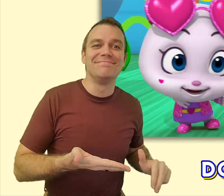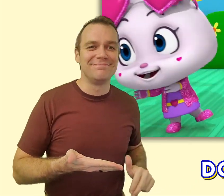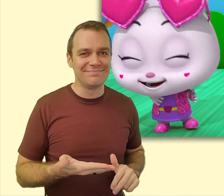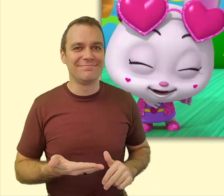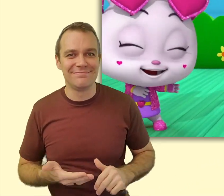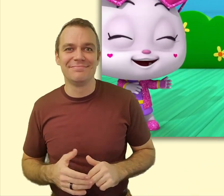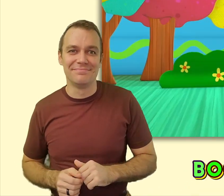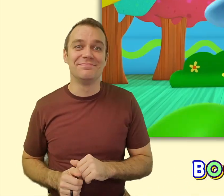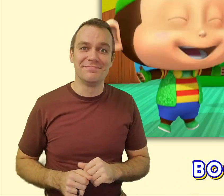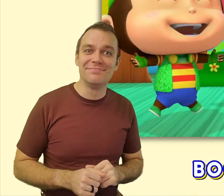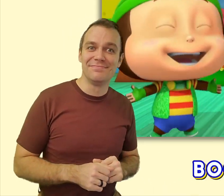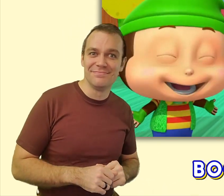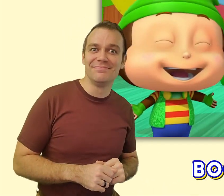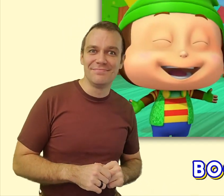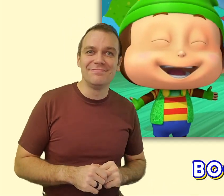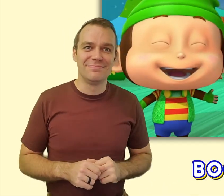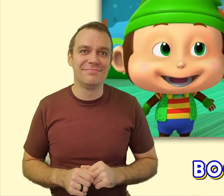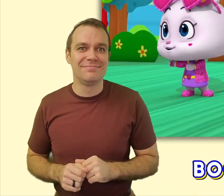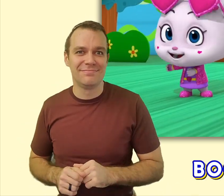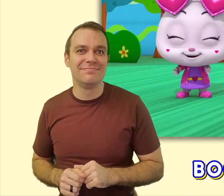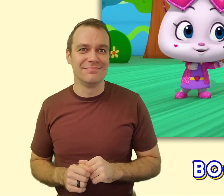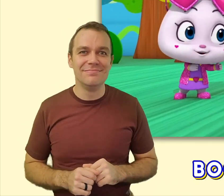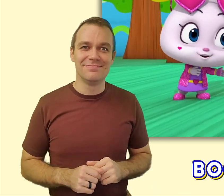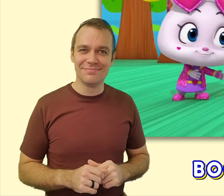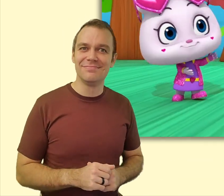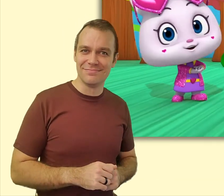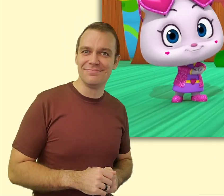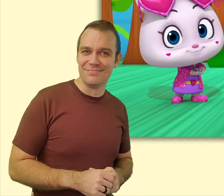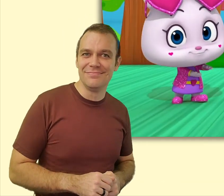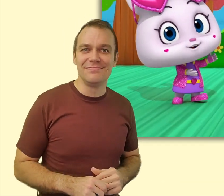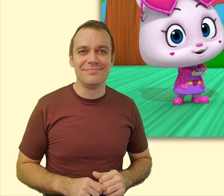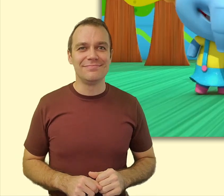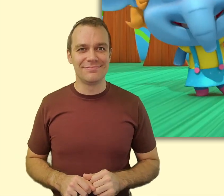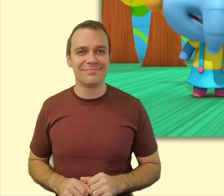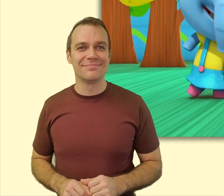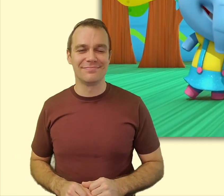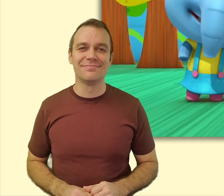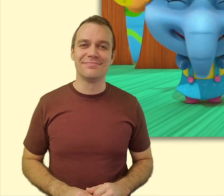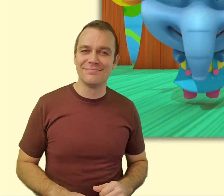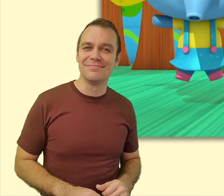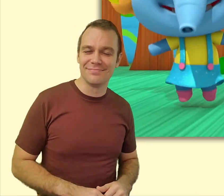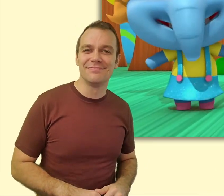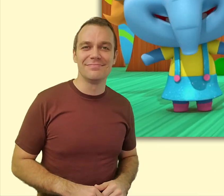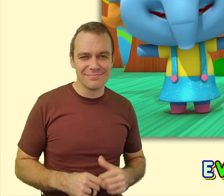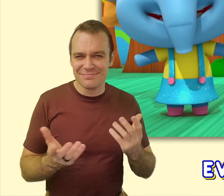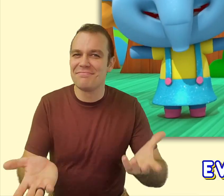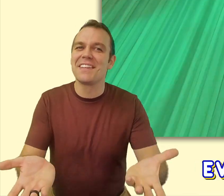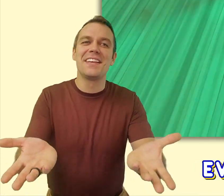dance. Boom, boom, boom, ba-doo. Boom, boom, ba-doo.